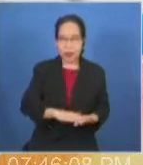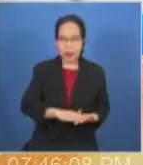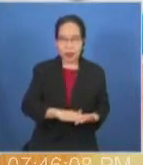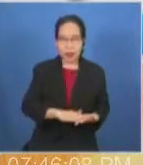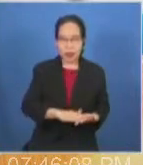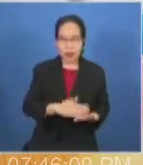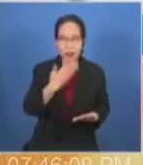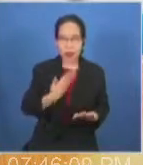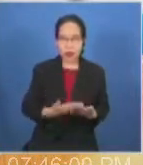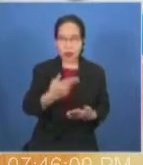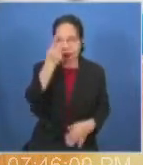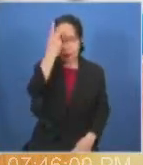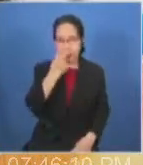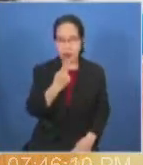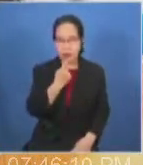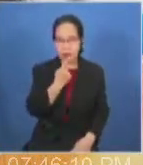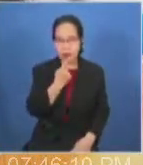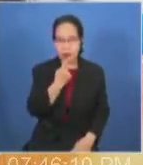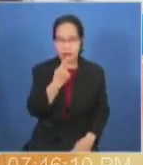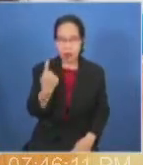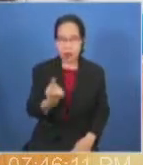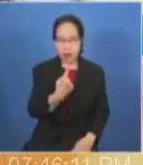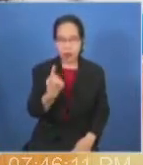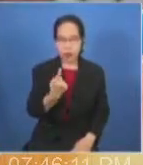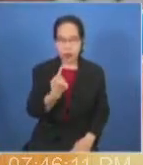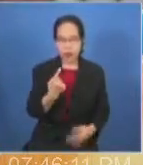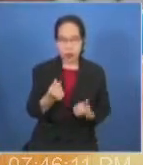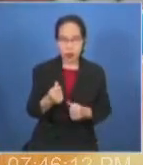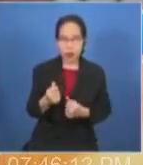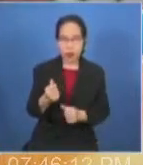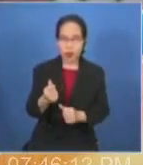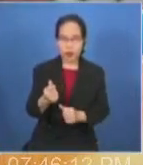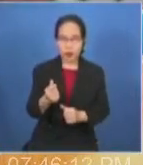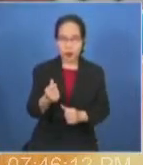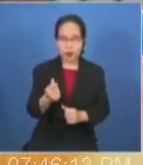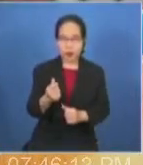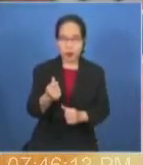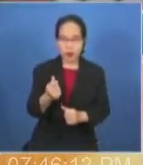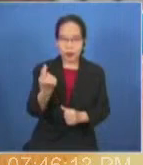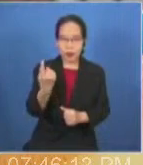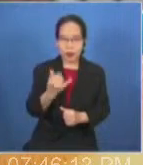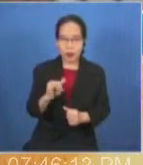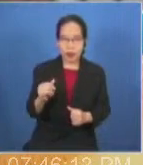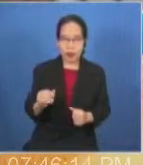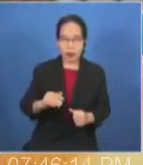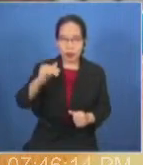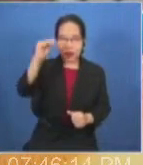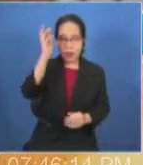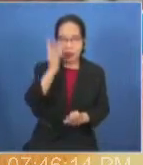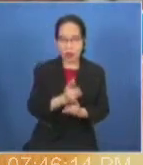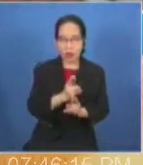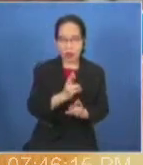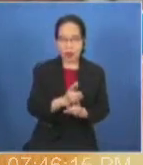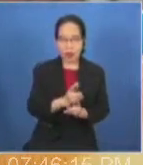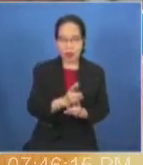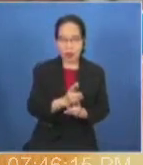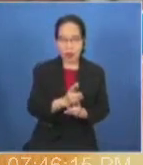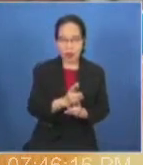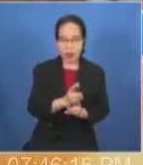parents. In my experience, I want to always watch over them, guide